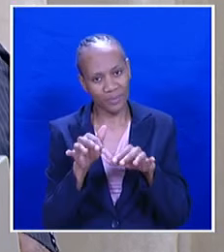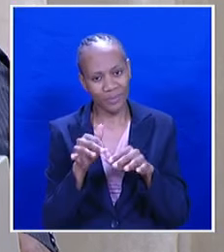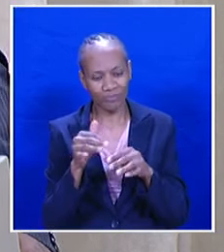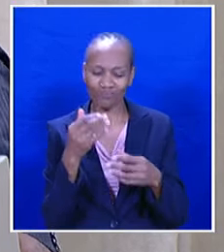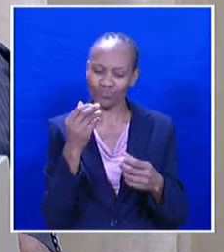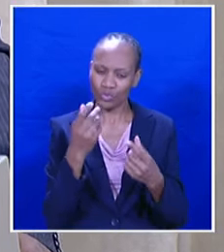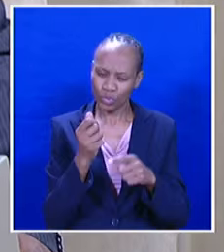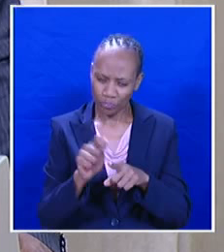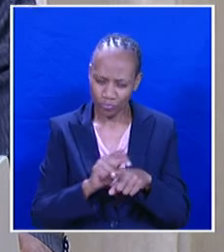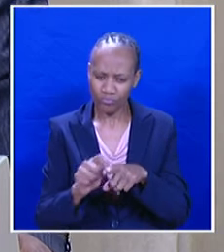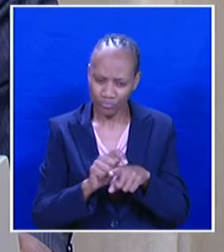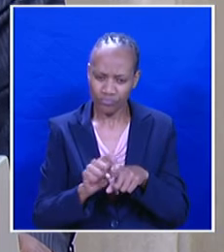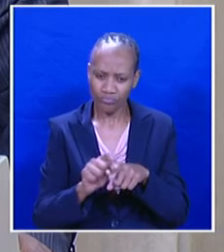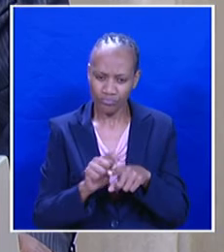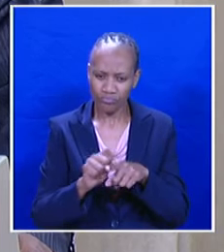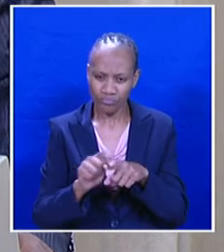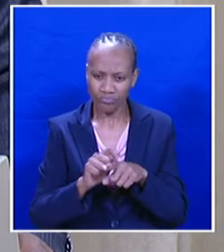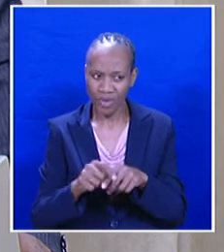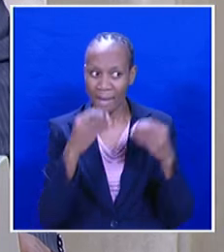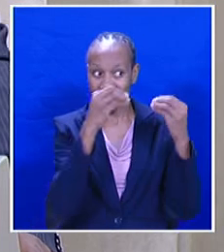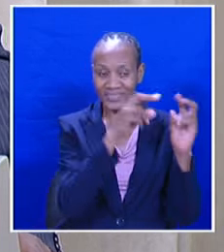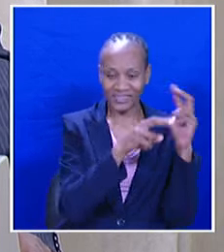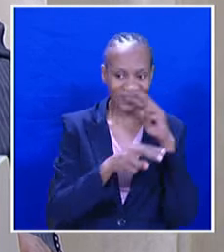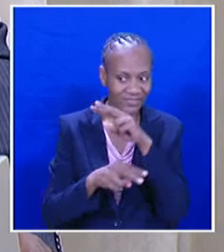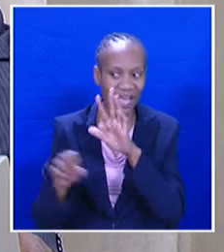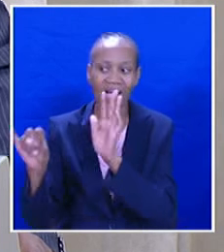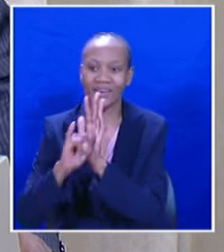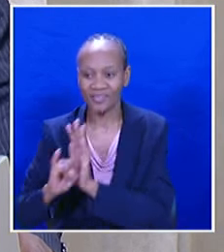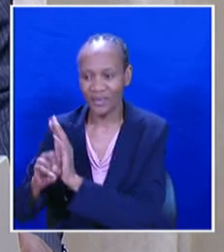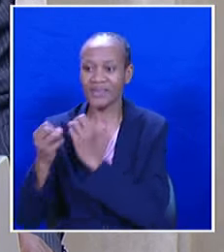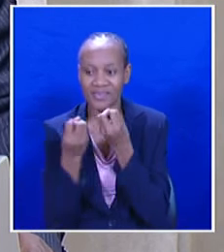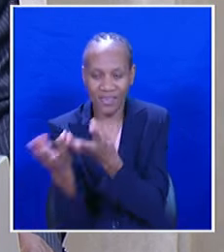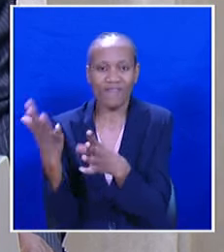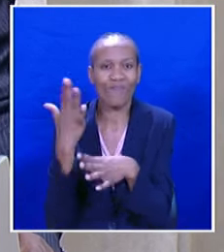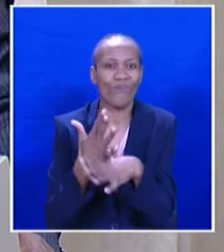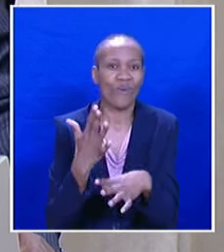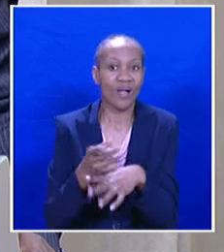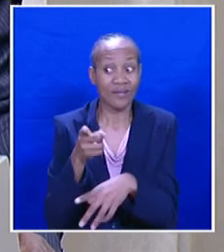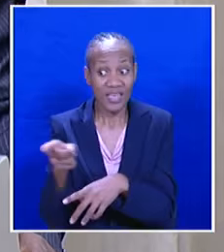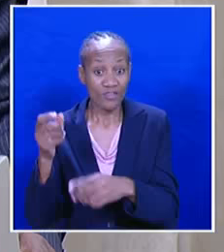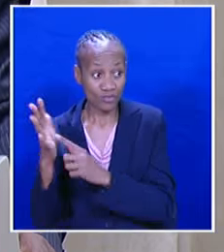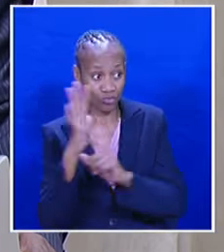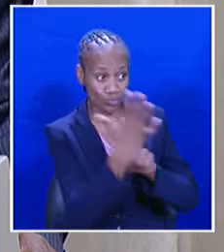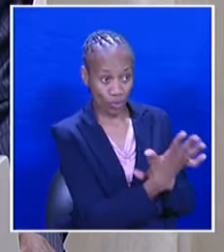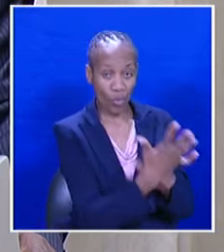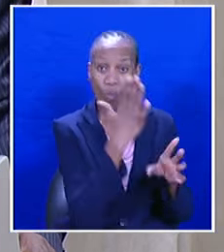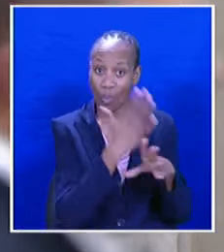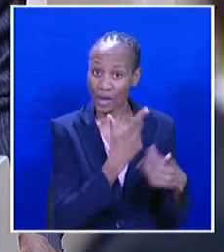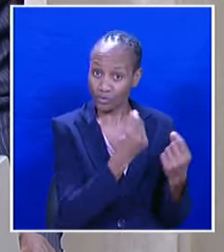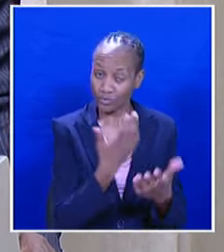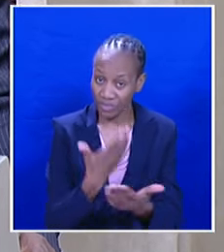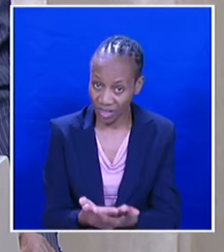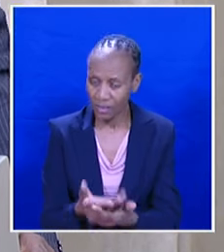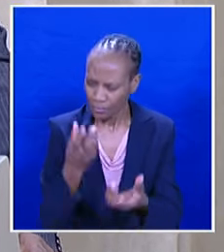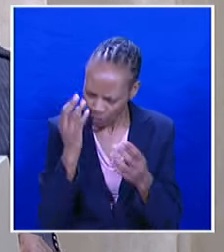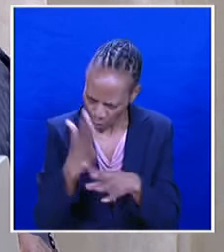to potential employers and demonstrate that they can work. Now, a number of them, some of whom